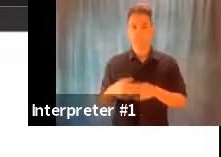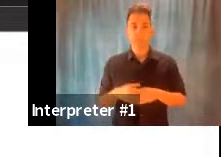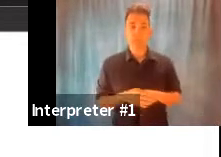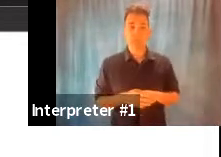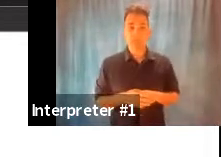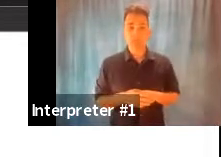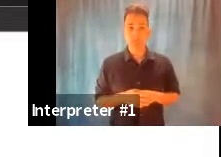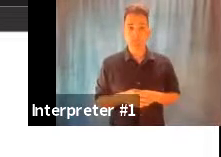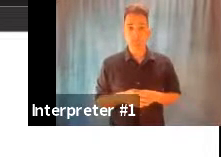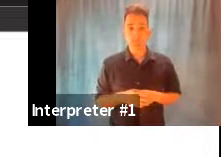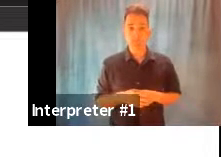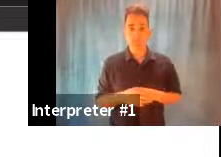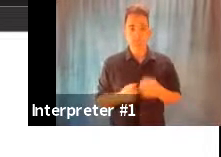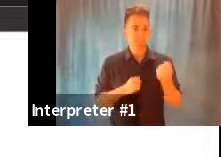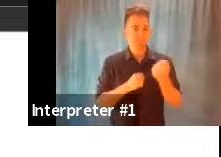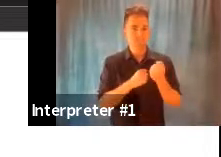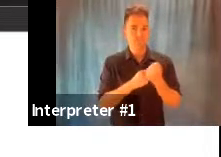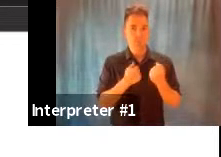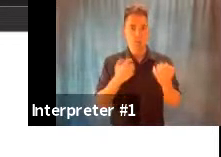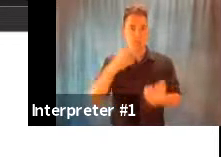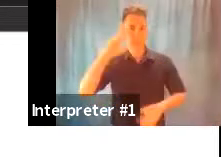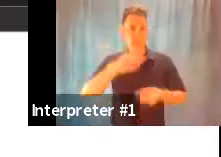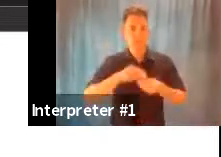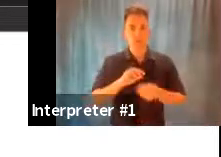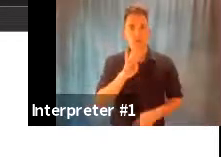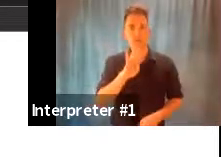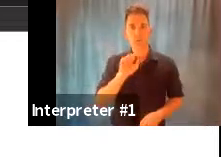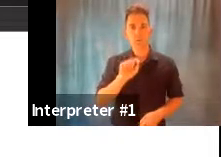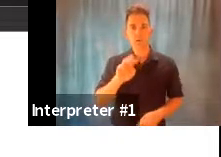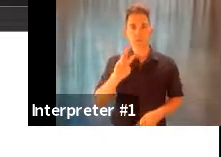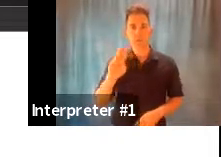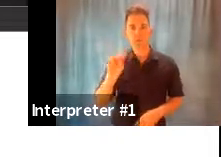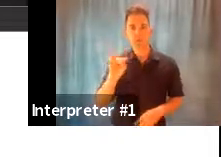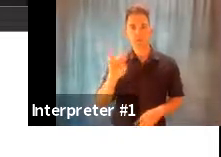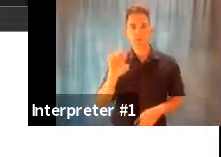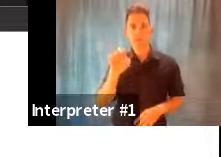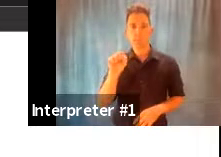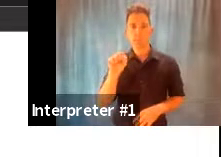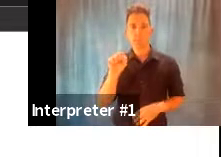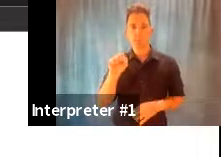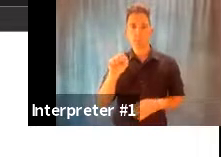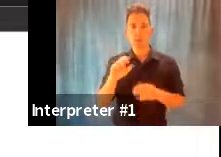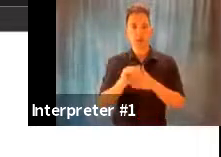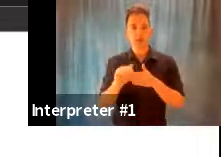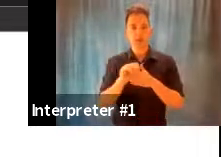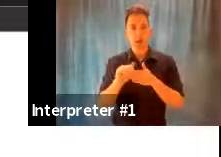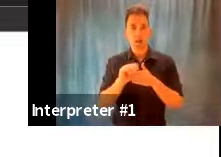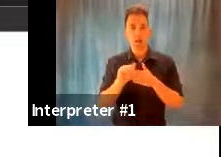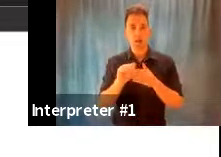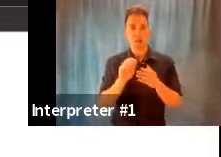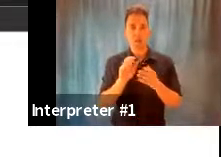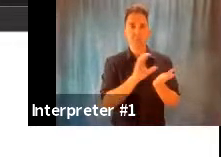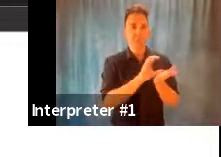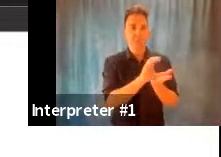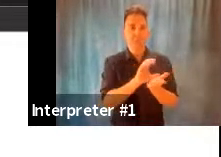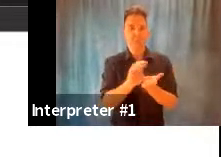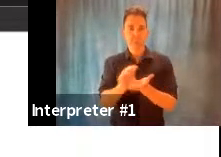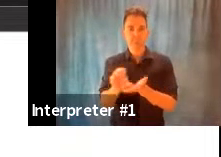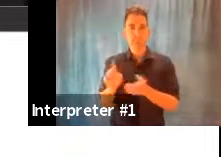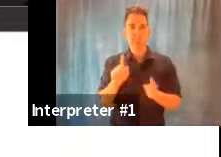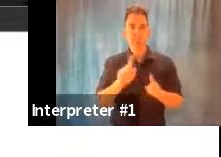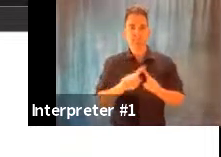advocating a total of $4.6 million be allocated to all of these different areas to support